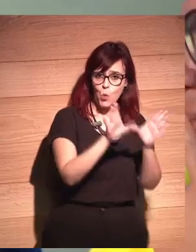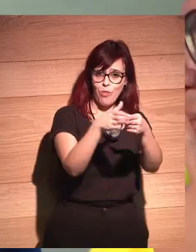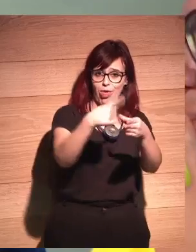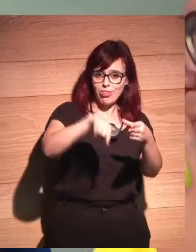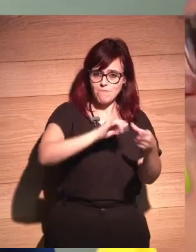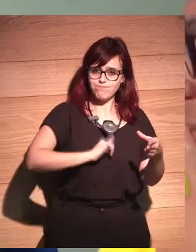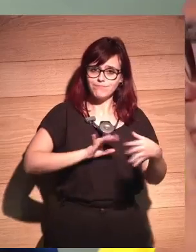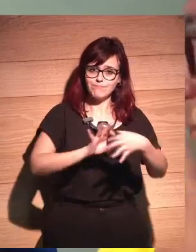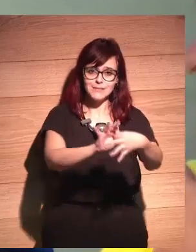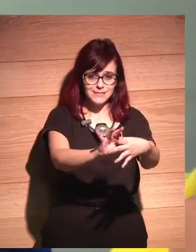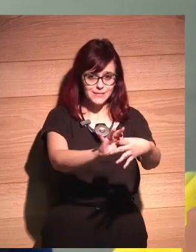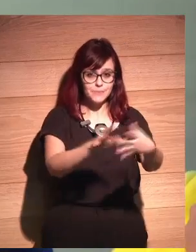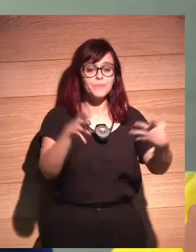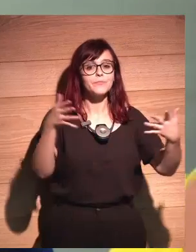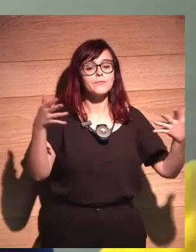So, I'm sorry.